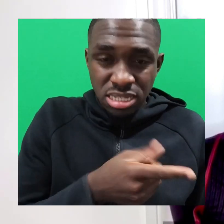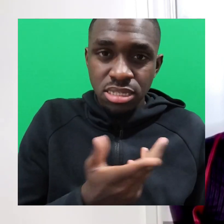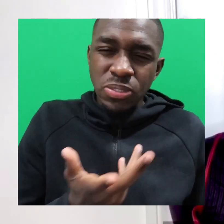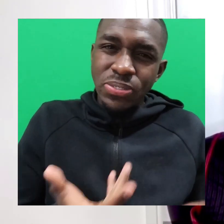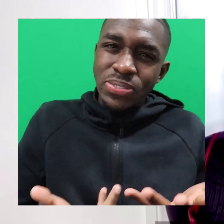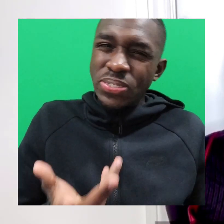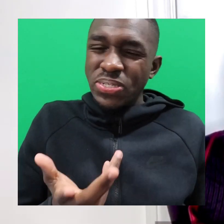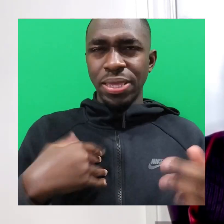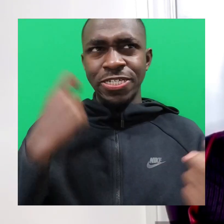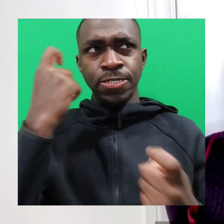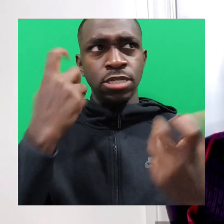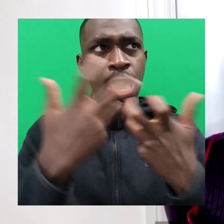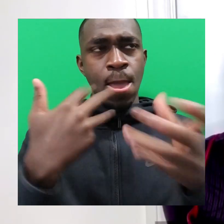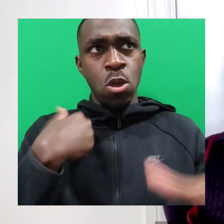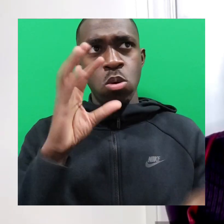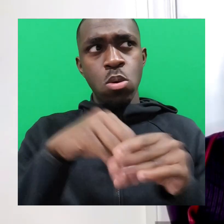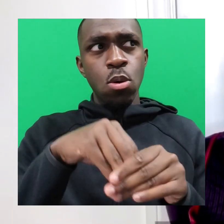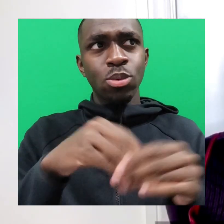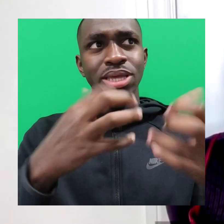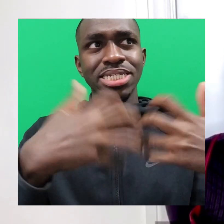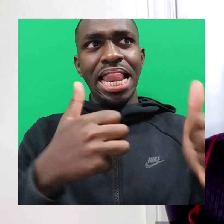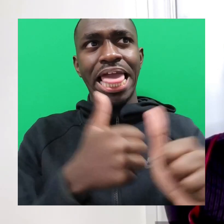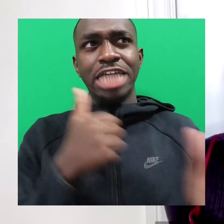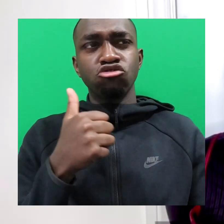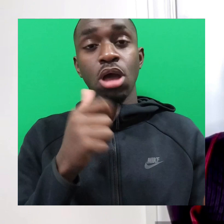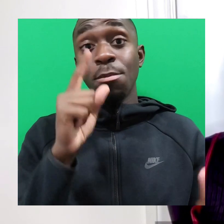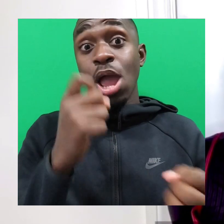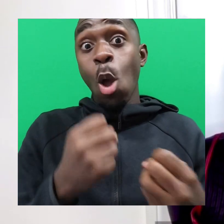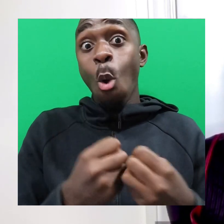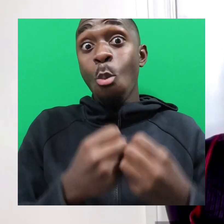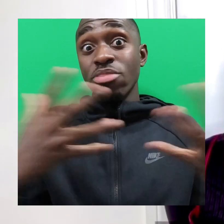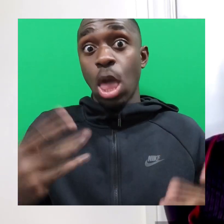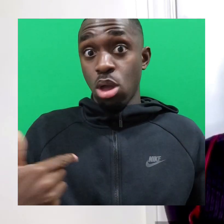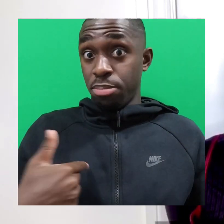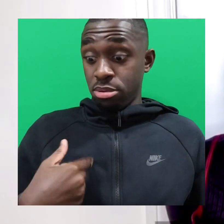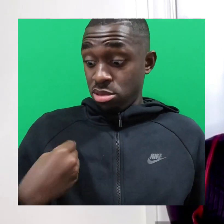tech industry that doesn't involve boot camps that are like over